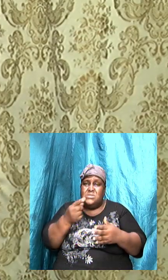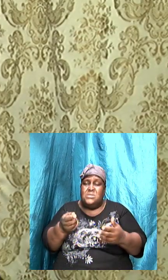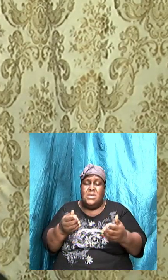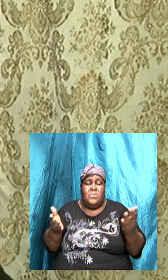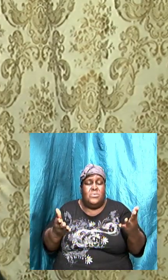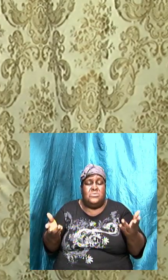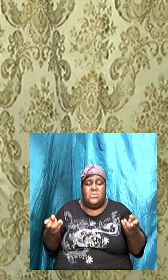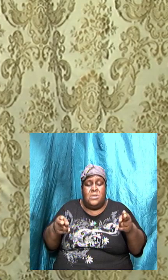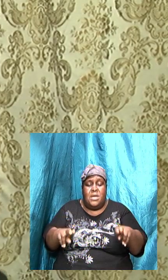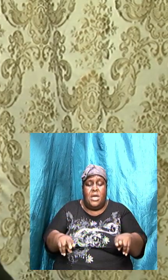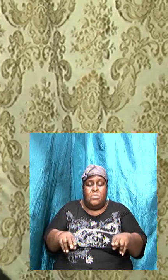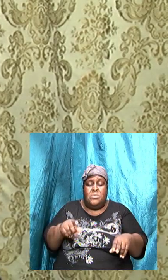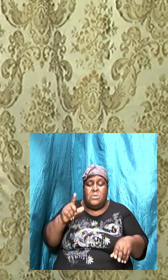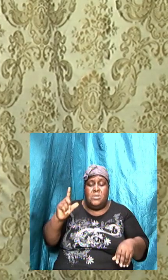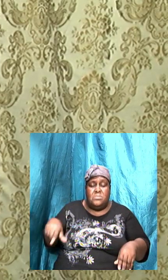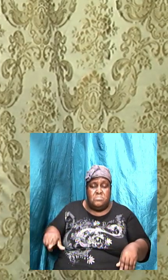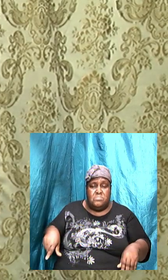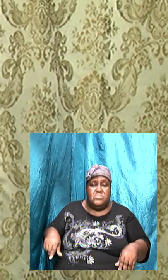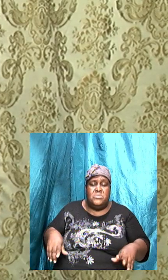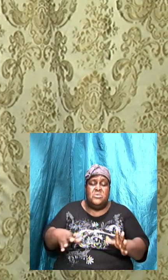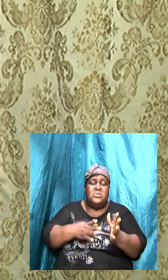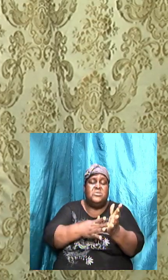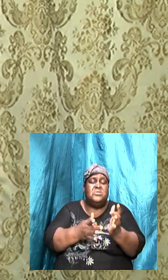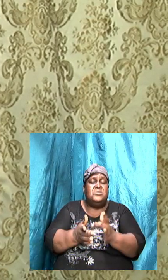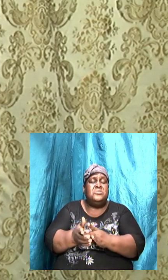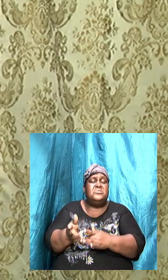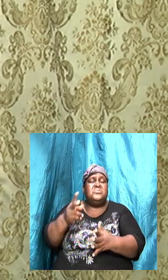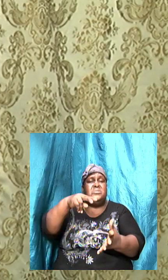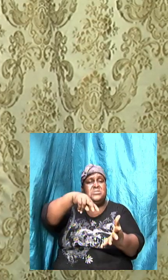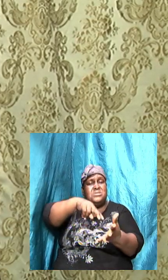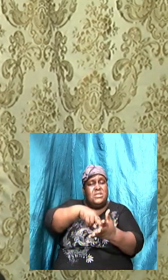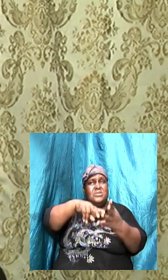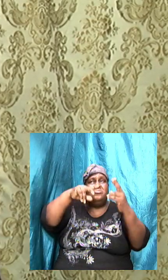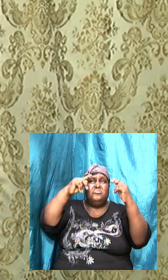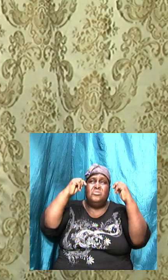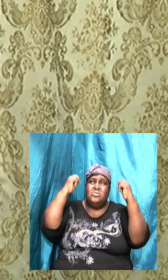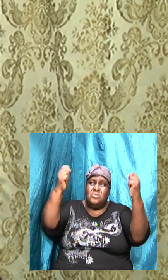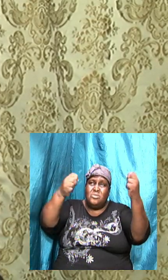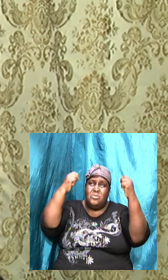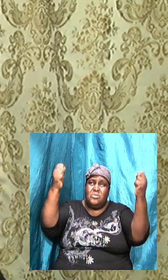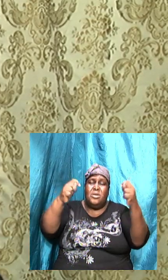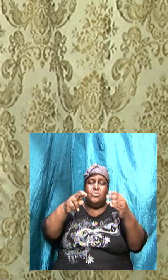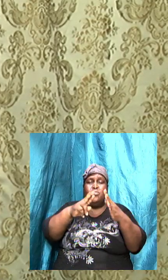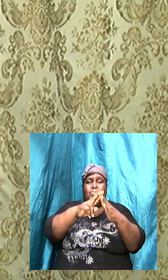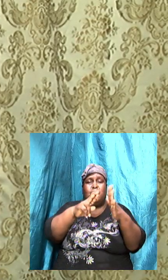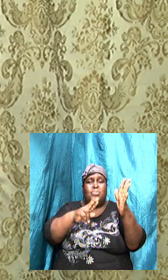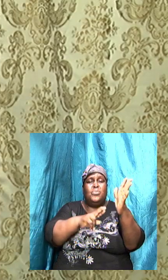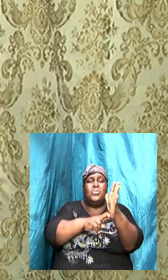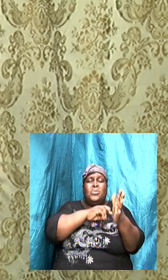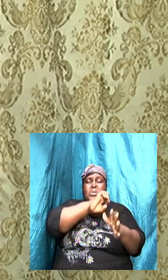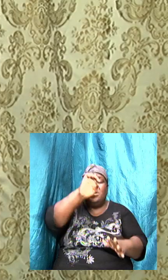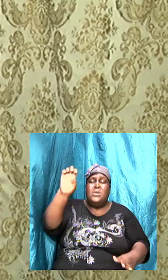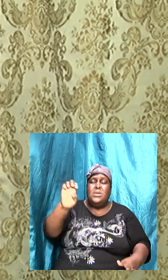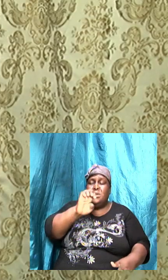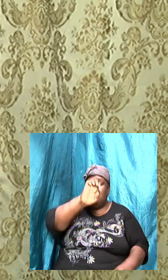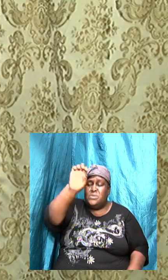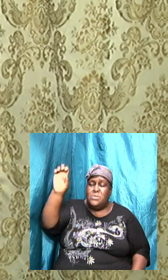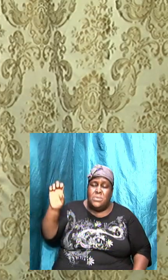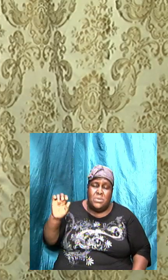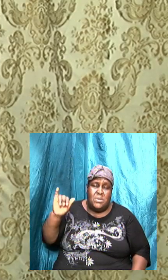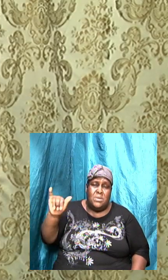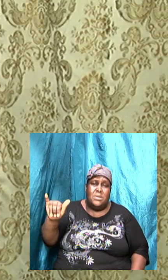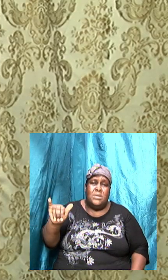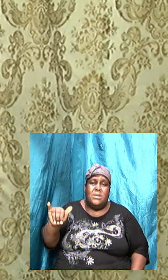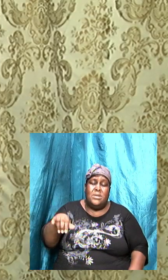is going to be standing triumphant. He is going to be reigning eternally thereafter. And